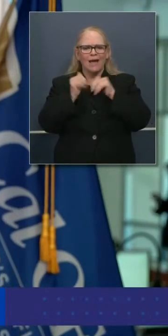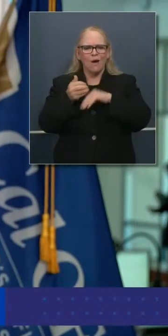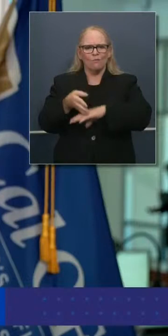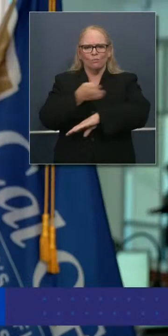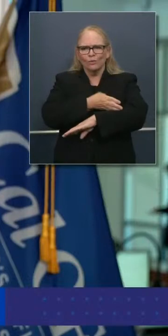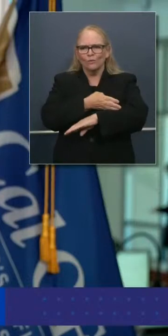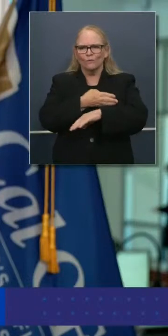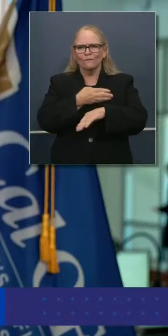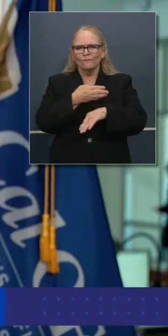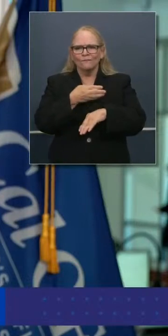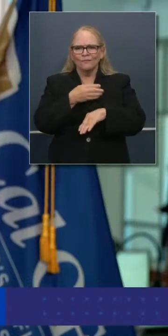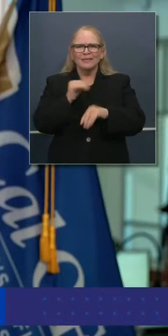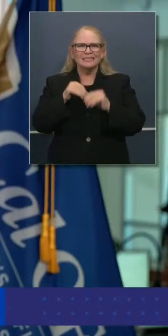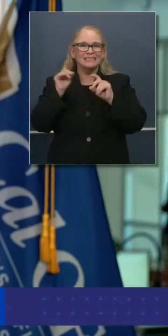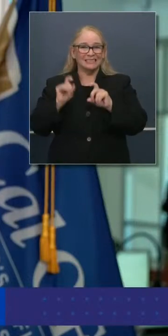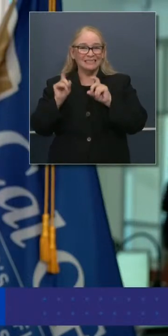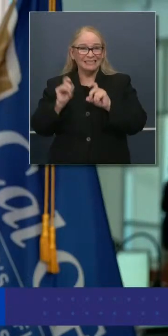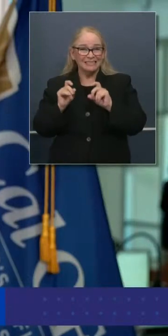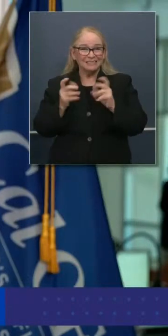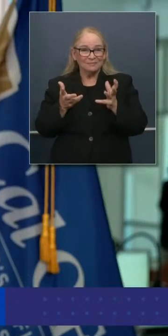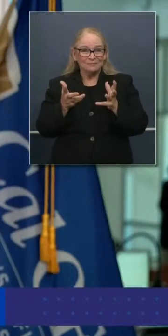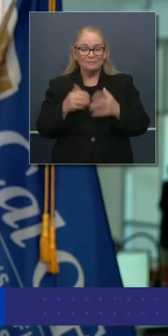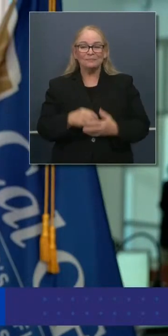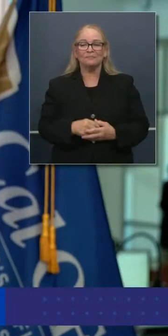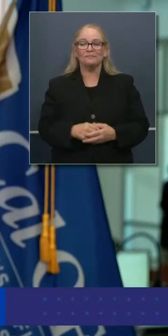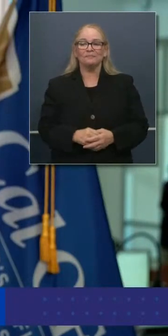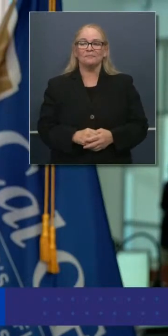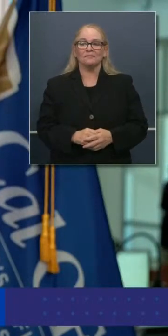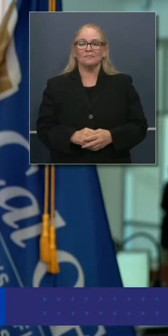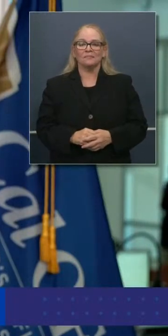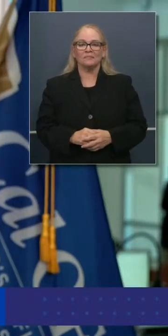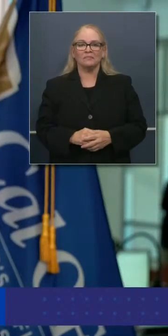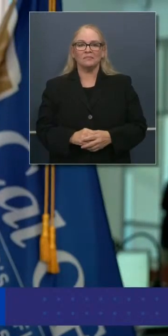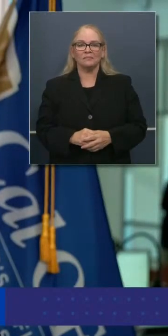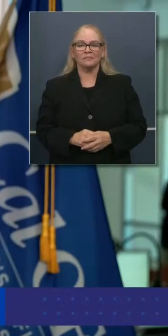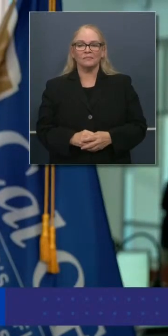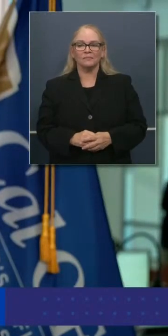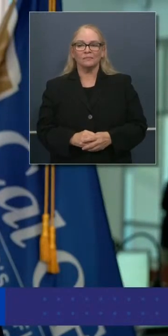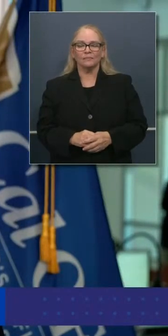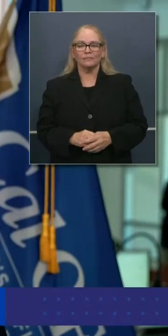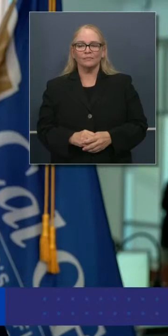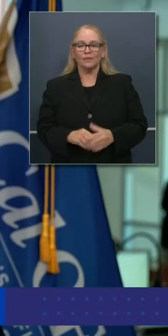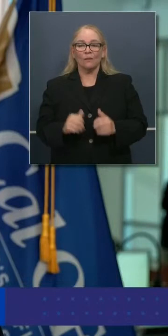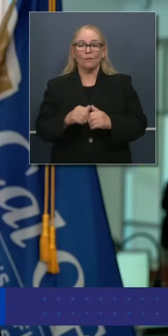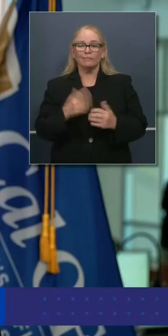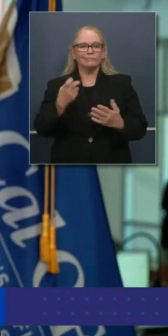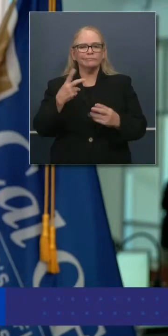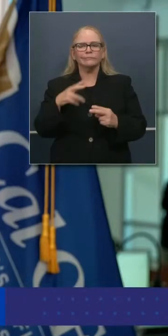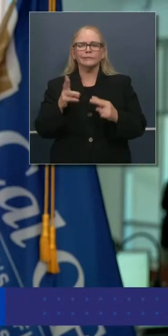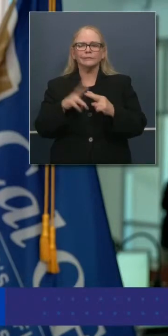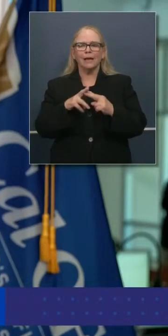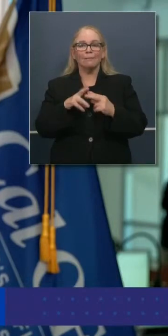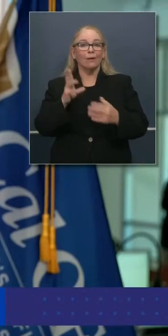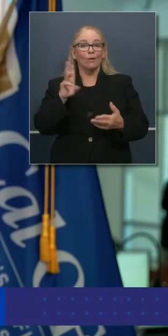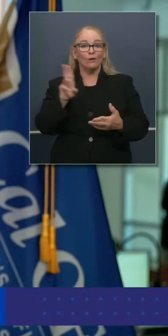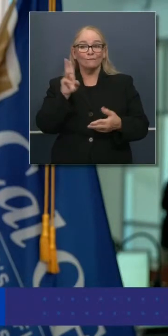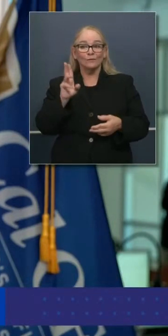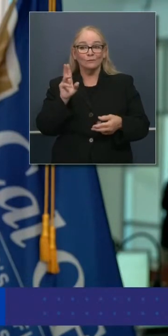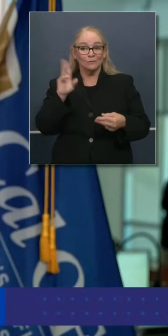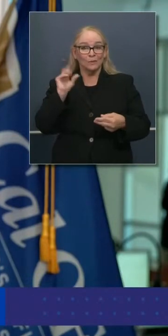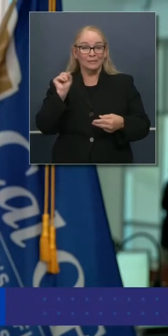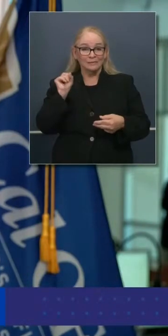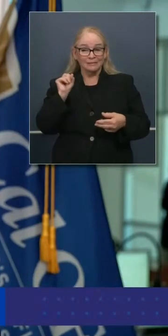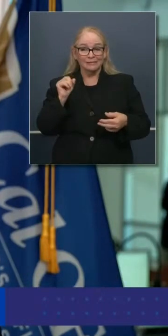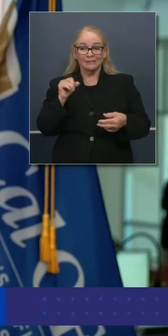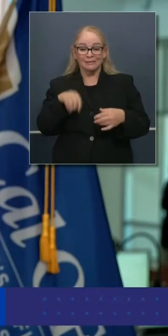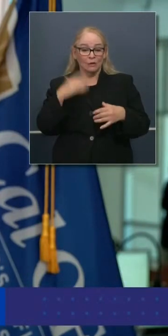this space. Also the work that's being done on pooled testing with some of the top universities in the United States that happen to be here in the state of